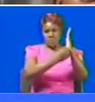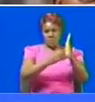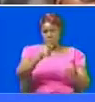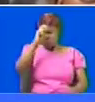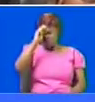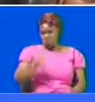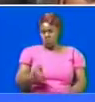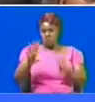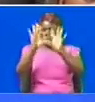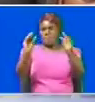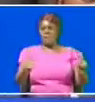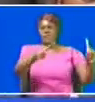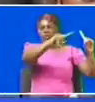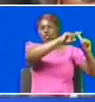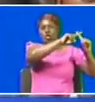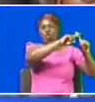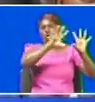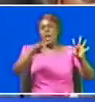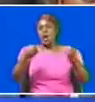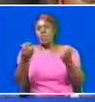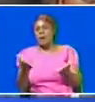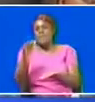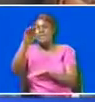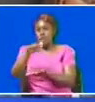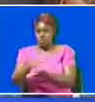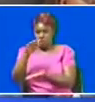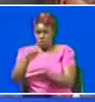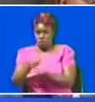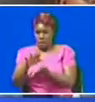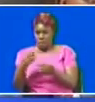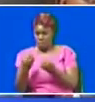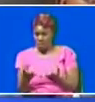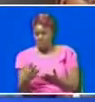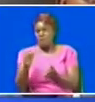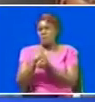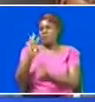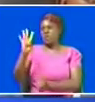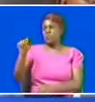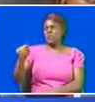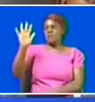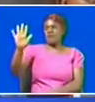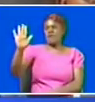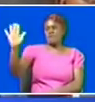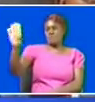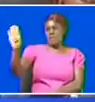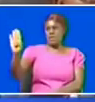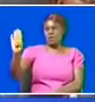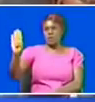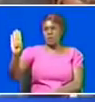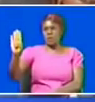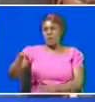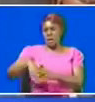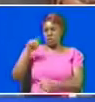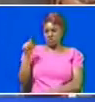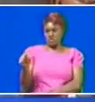judiciary's total budget allocation was further reduced to 14.5 billion. Out